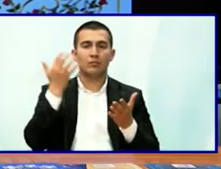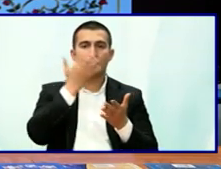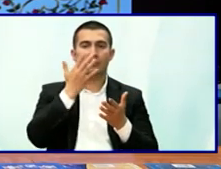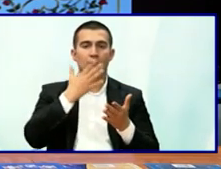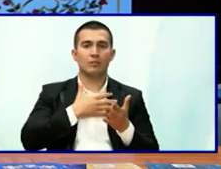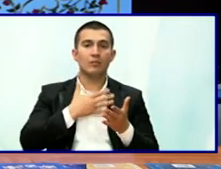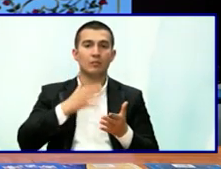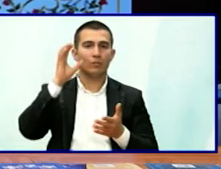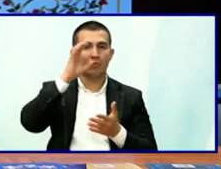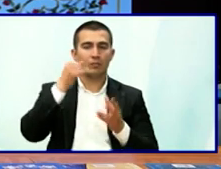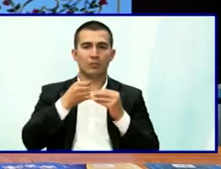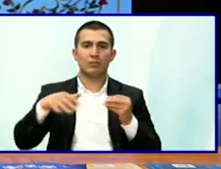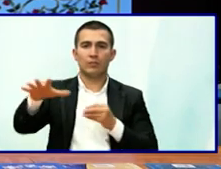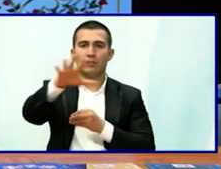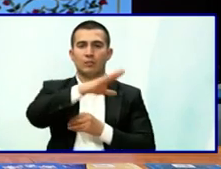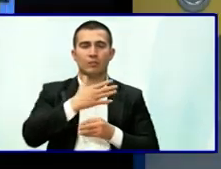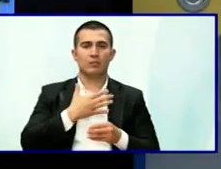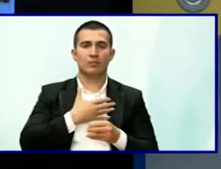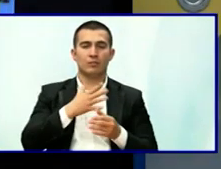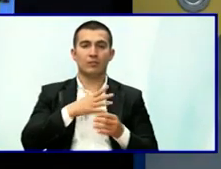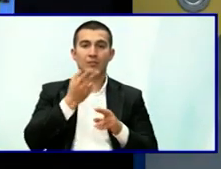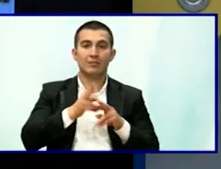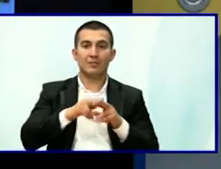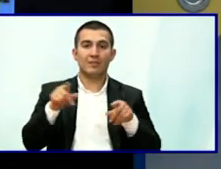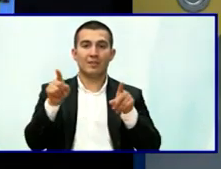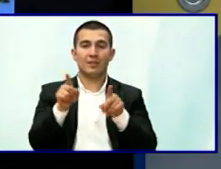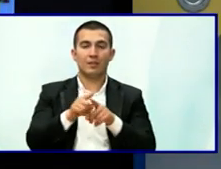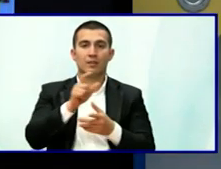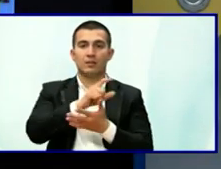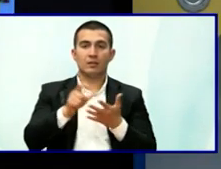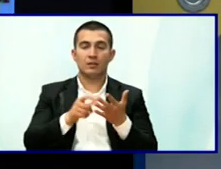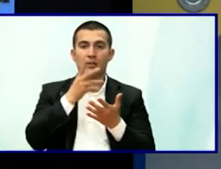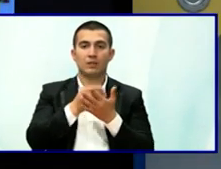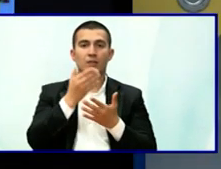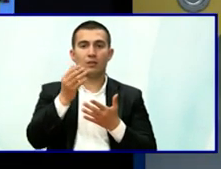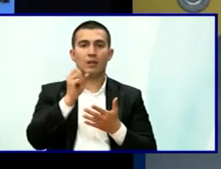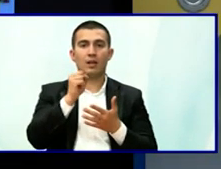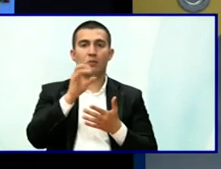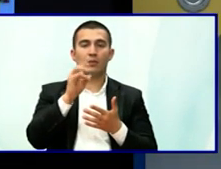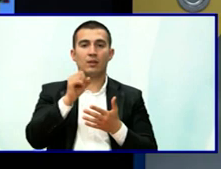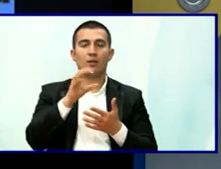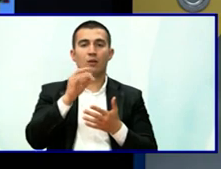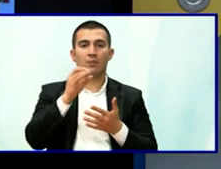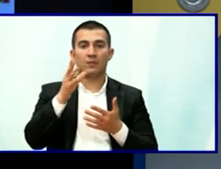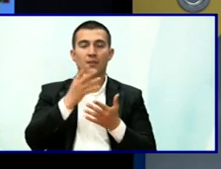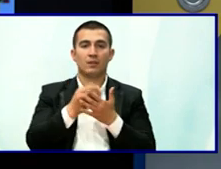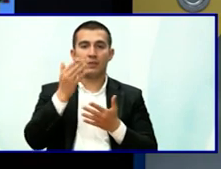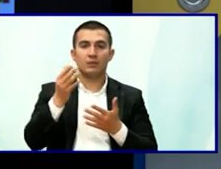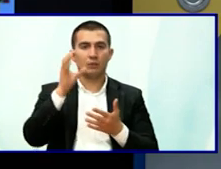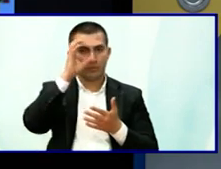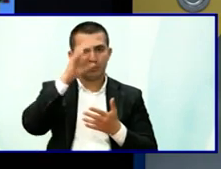O'zbekiston vatanim manim. Aziz o'quvchilar, Abdulla Oripovning O'zbekiston